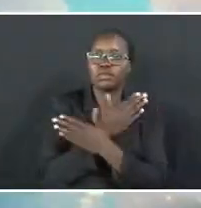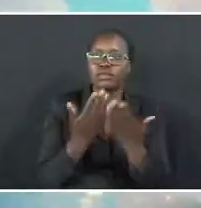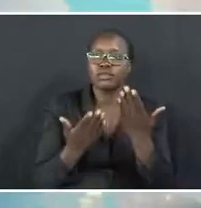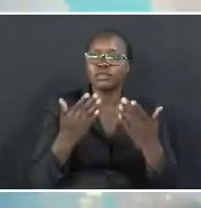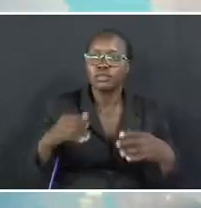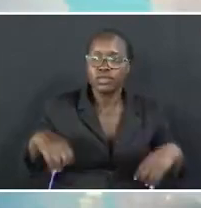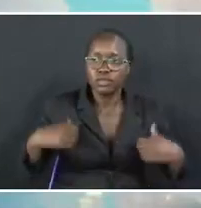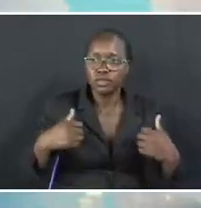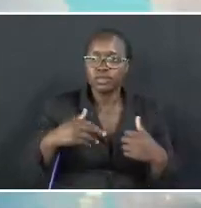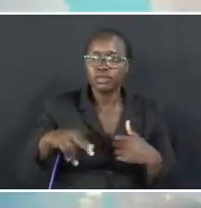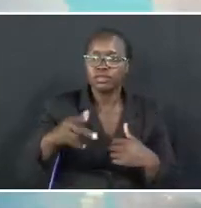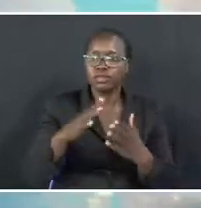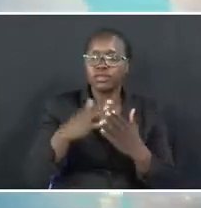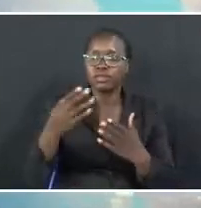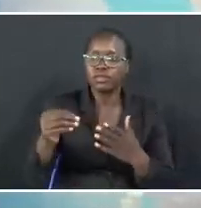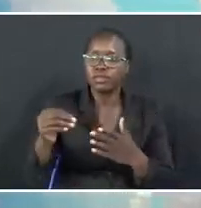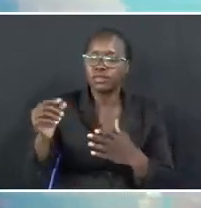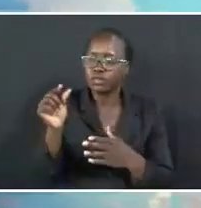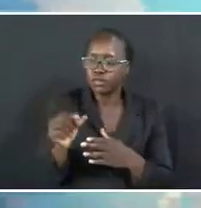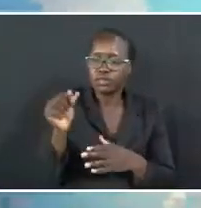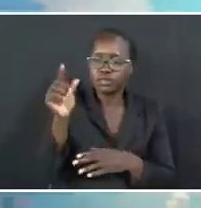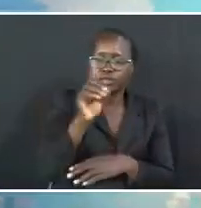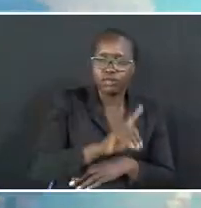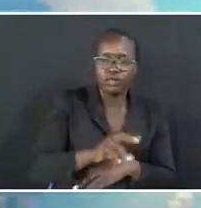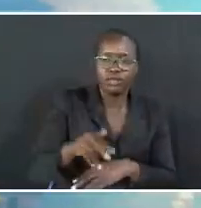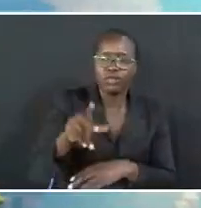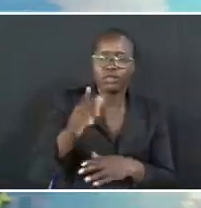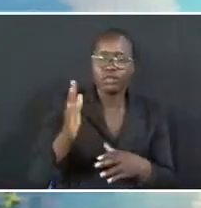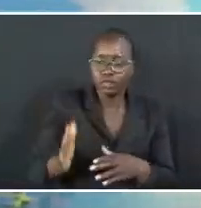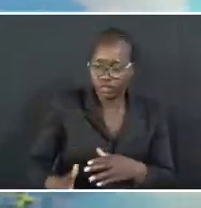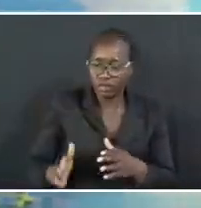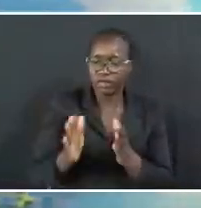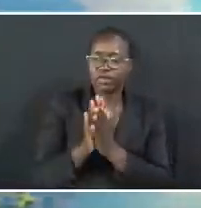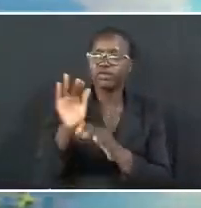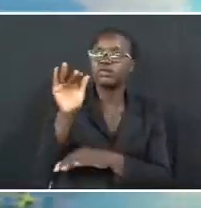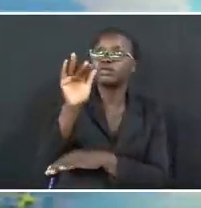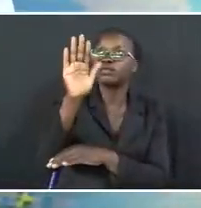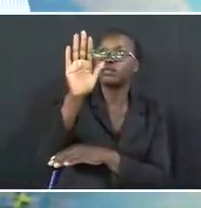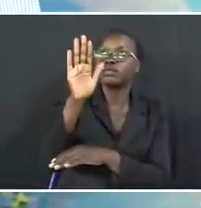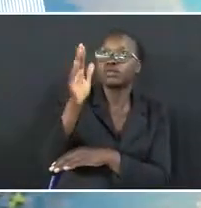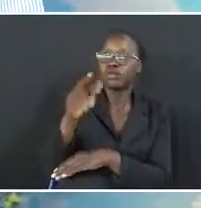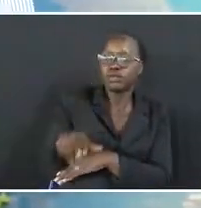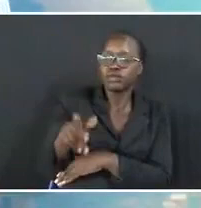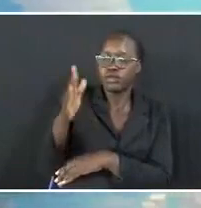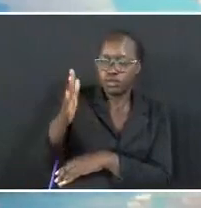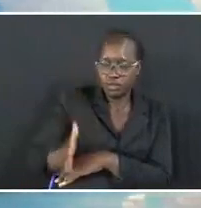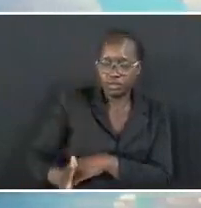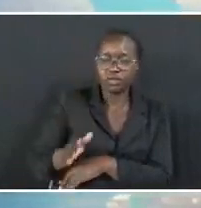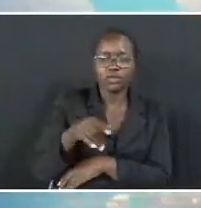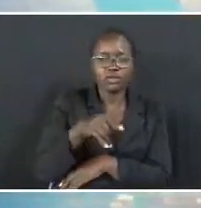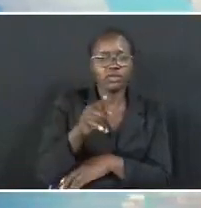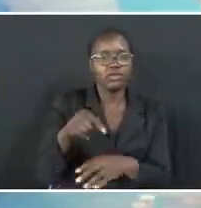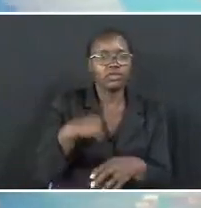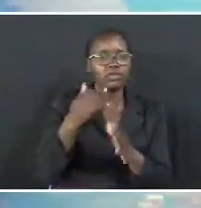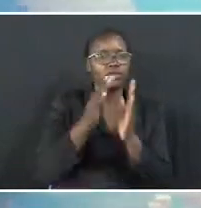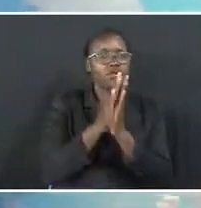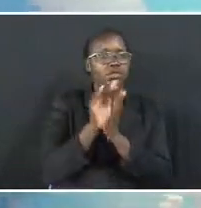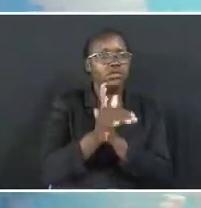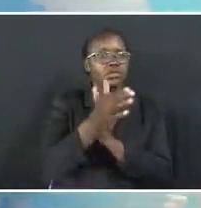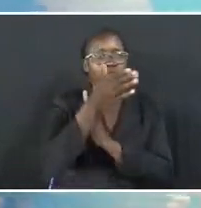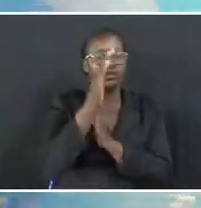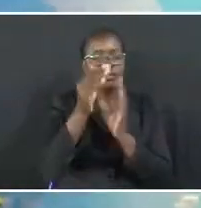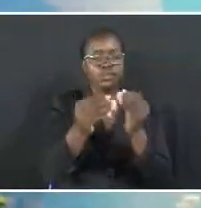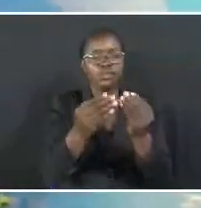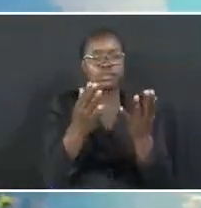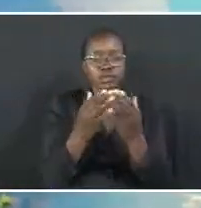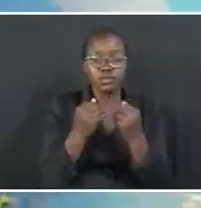be proud to walk with him each and every day, walk by his side and ask him to walk by your side. And it is my prayer that God may